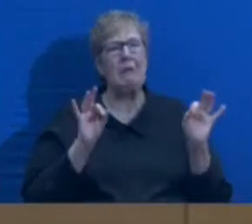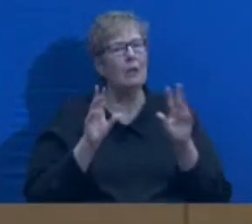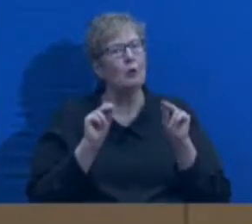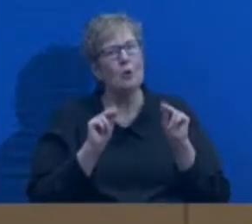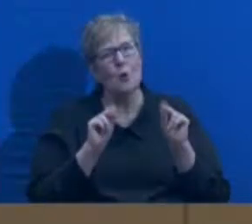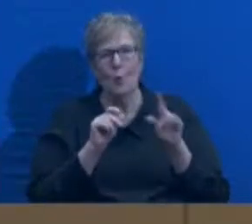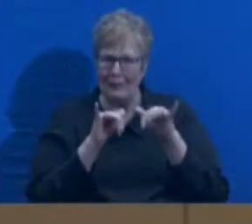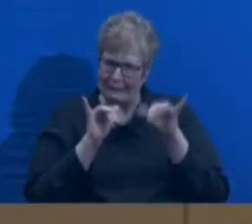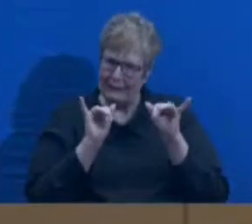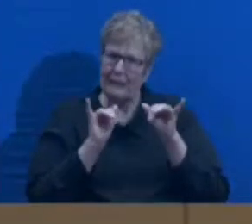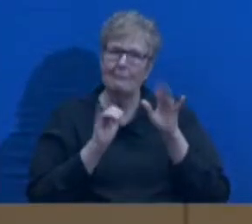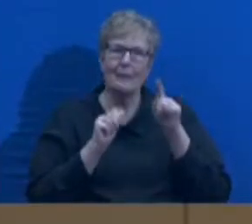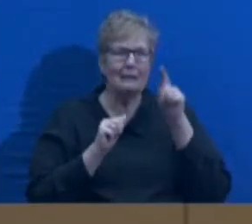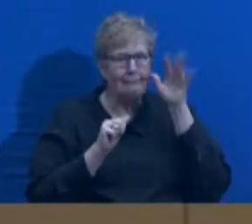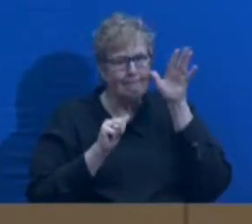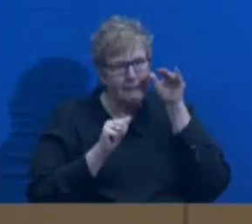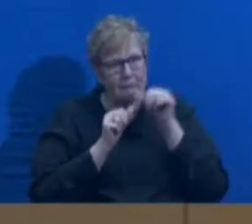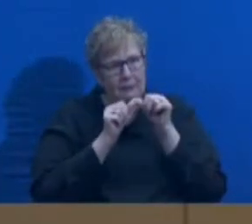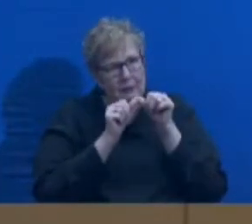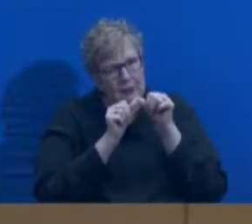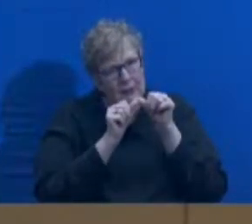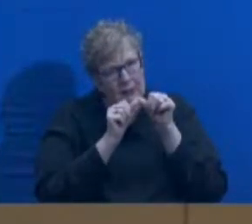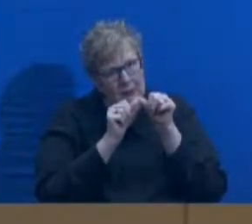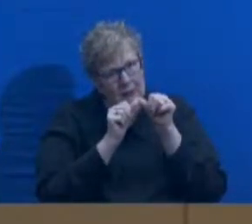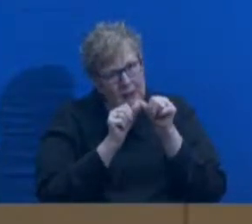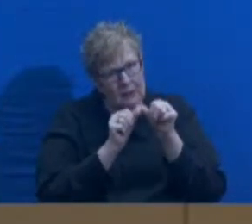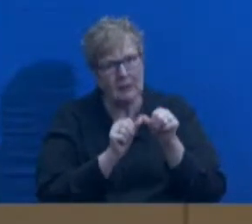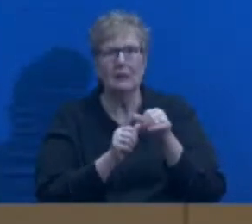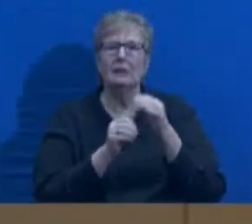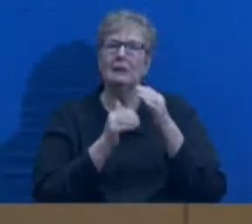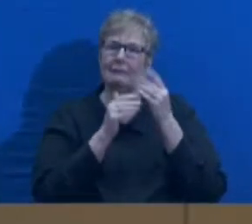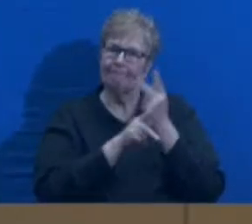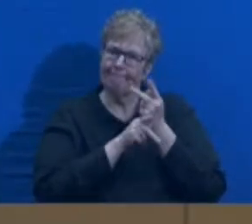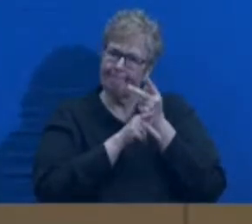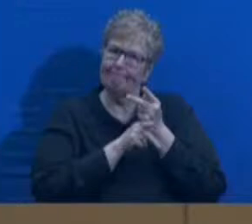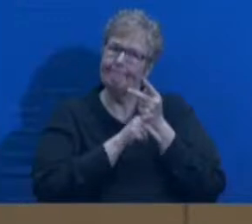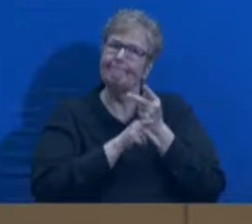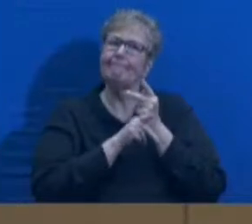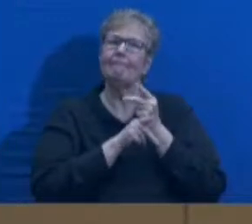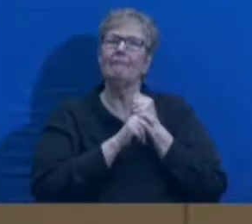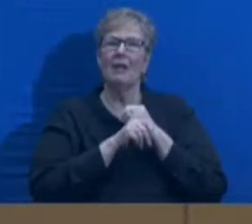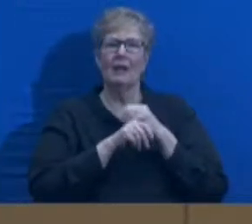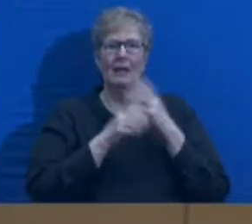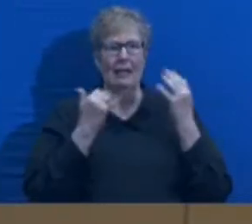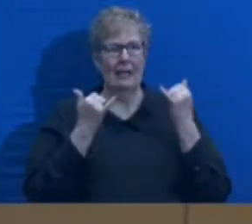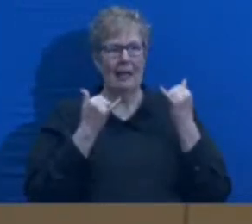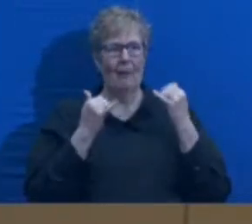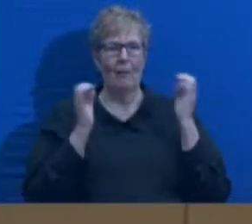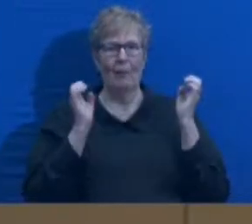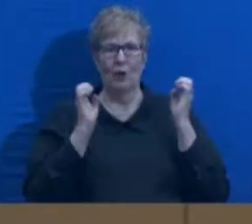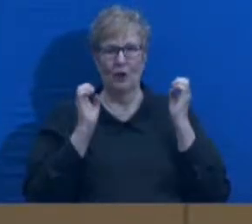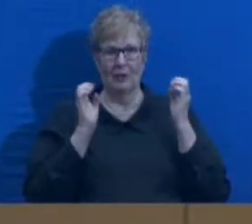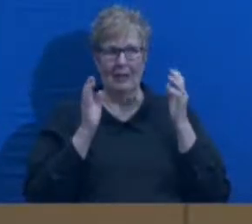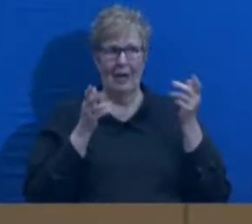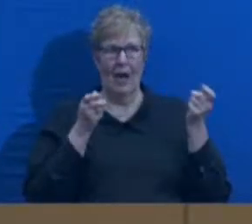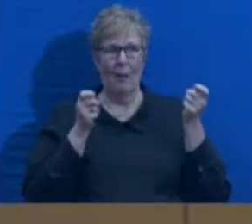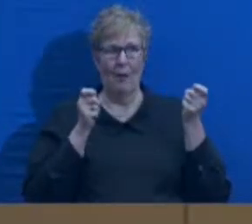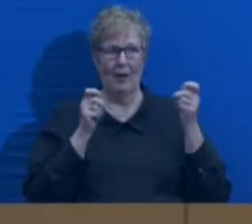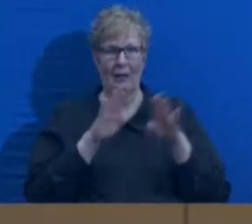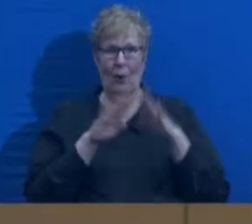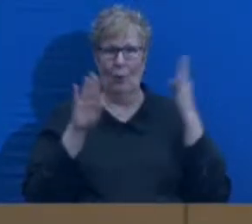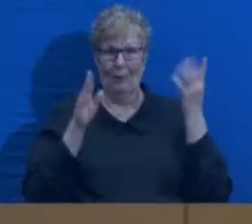to go with this pandemic. Concurrently, the Emergency Operations Center will be activated today, and it was activated this